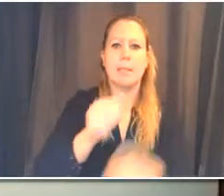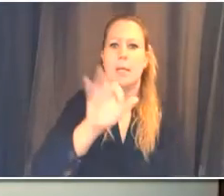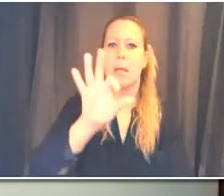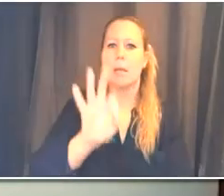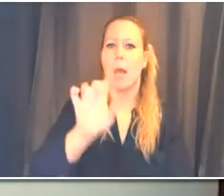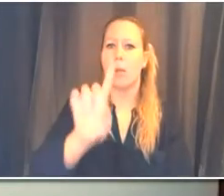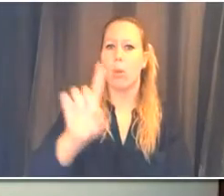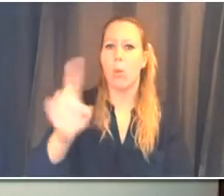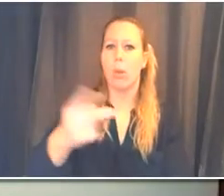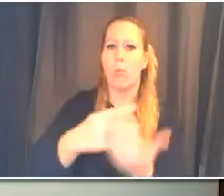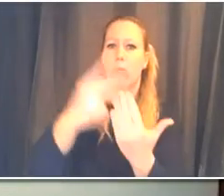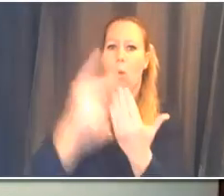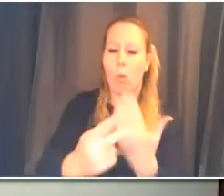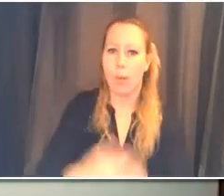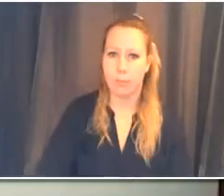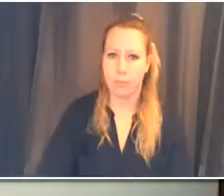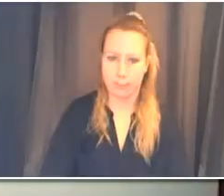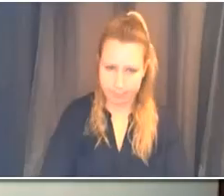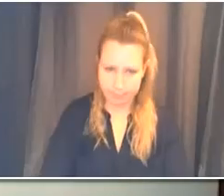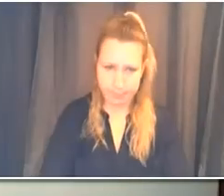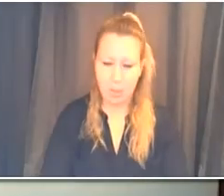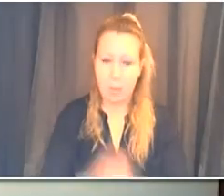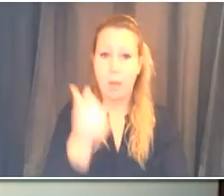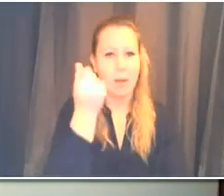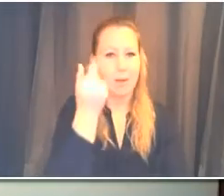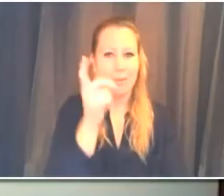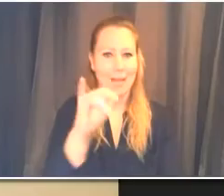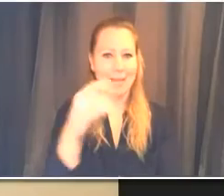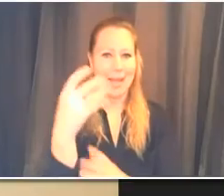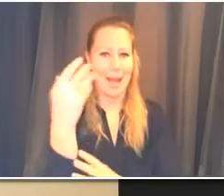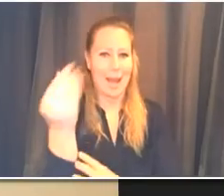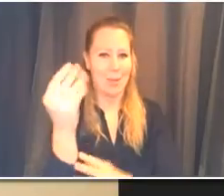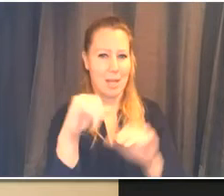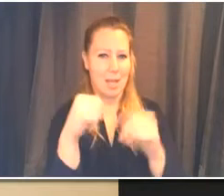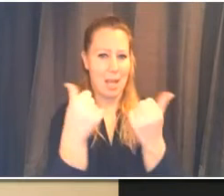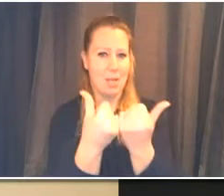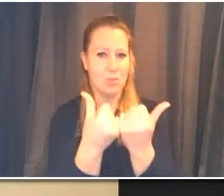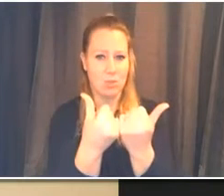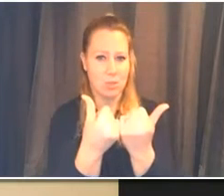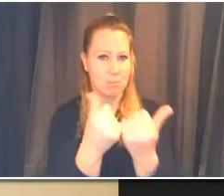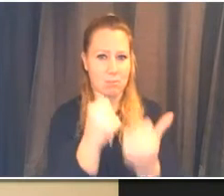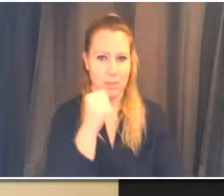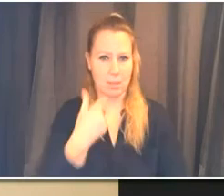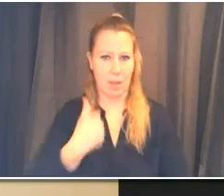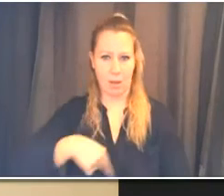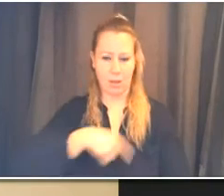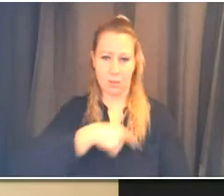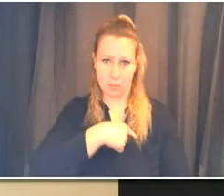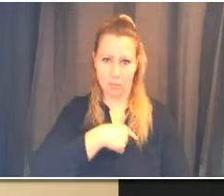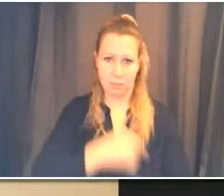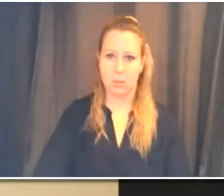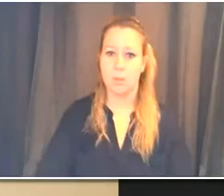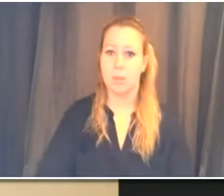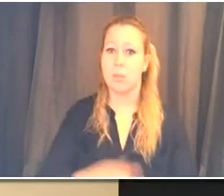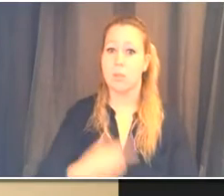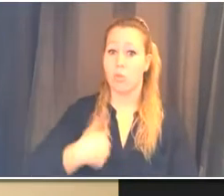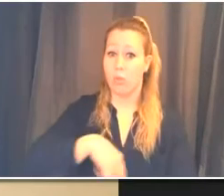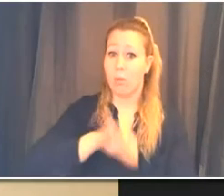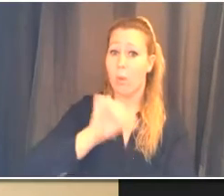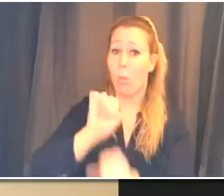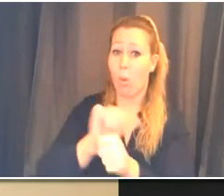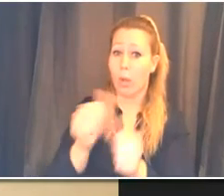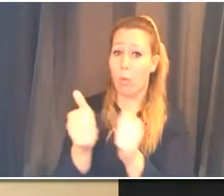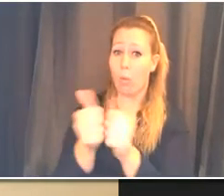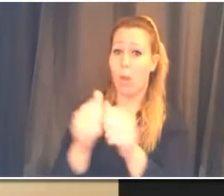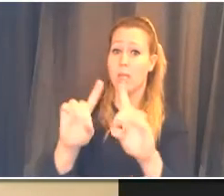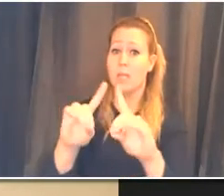and they cannot we cannot get it up any quicker than junee and would you agree to me agree with me that uh texting 911 could